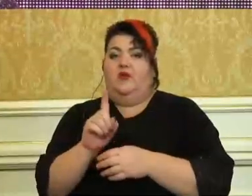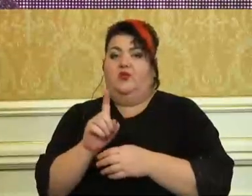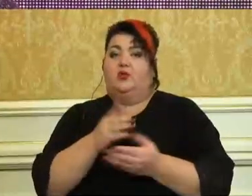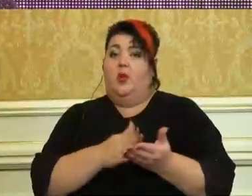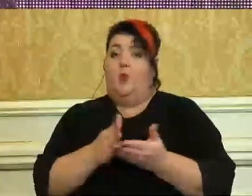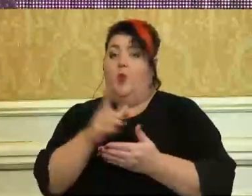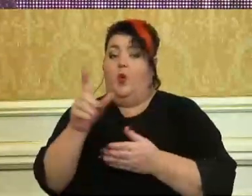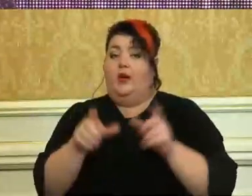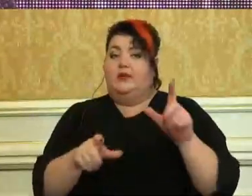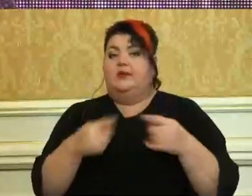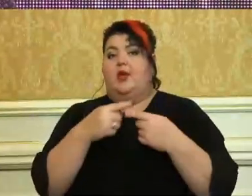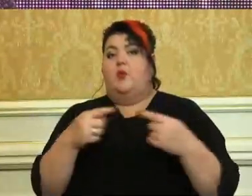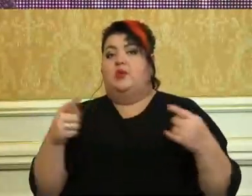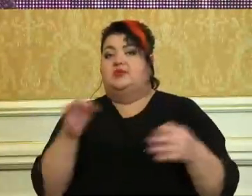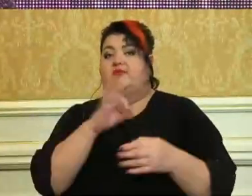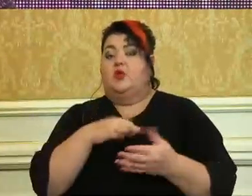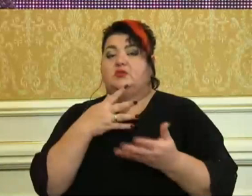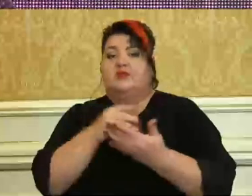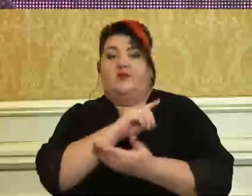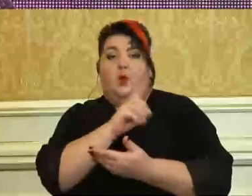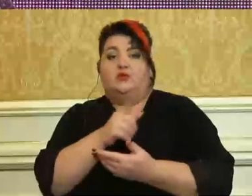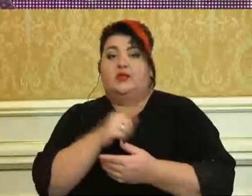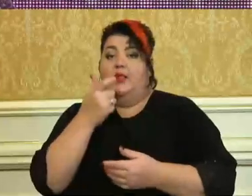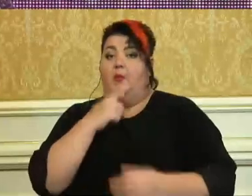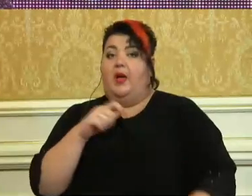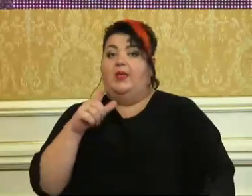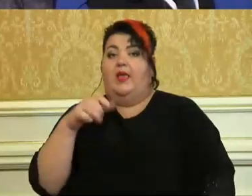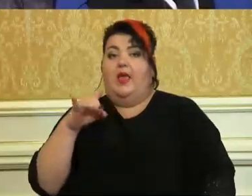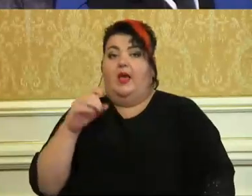quarters. Politicians, they are dealing the forces, the